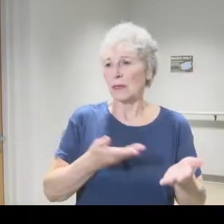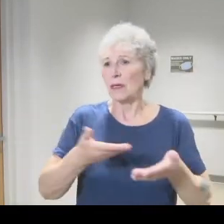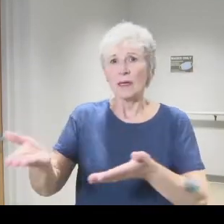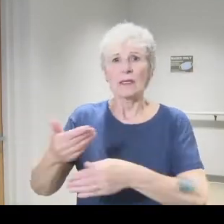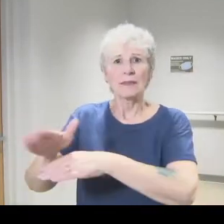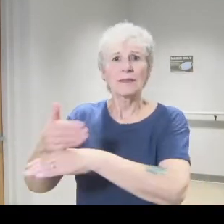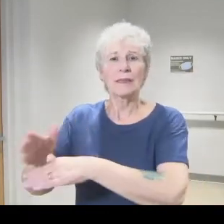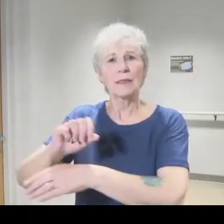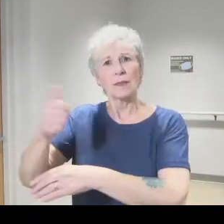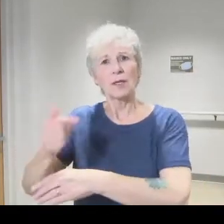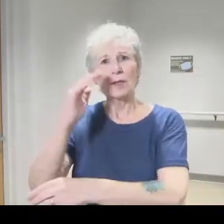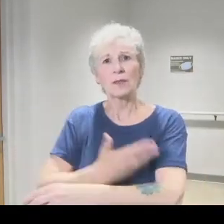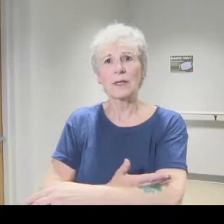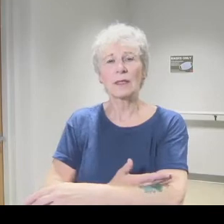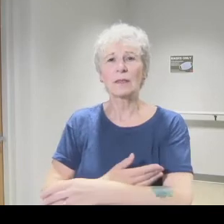another son,